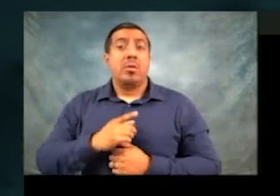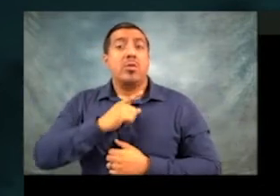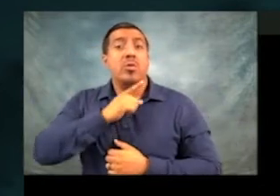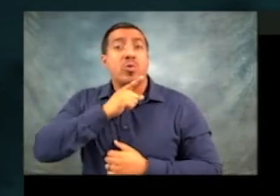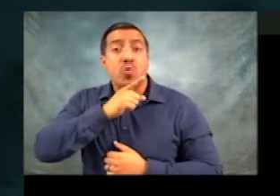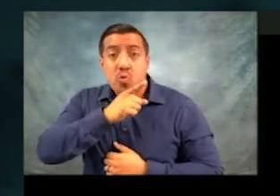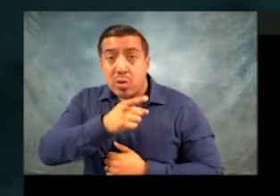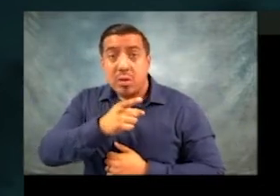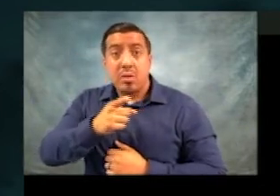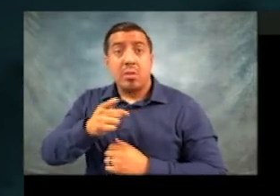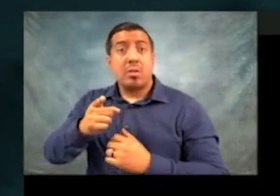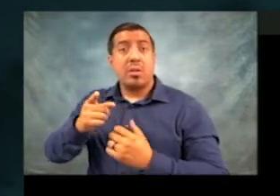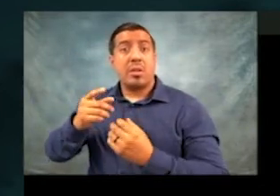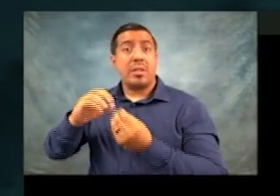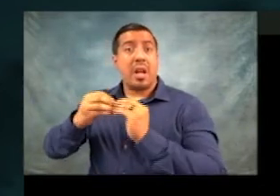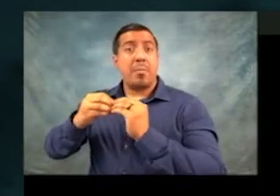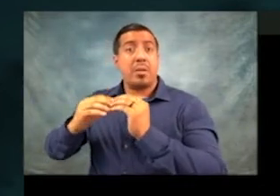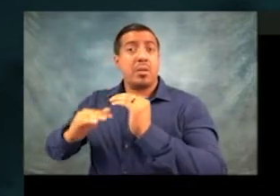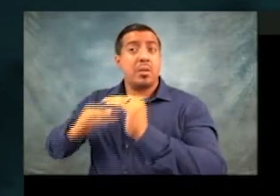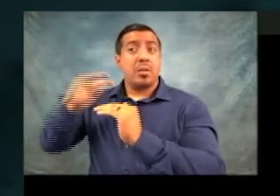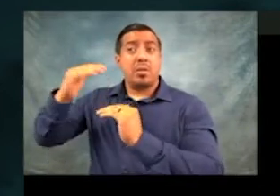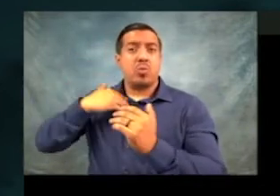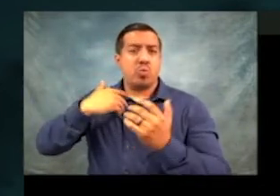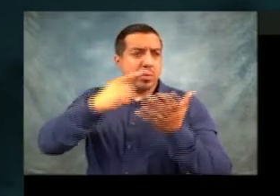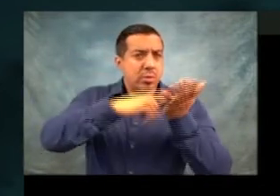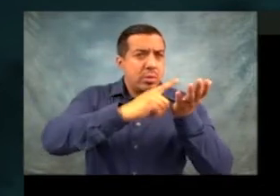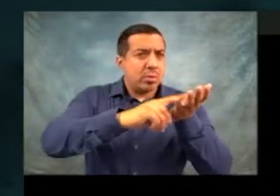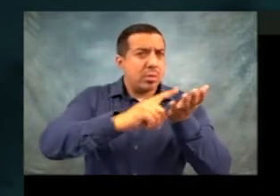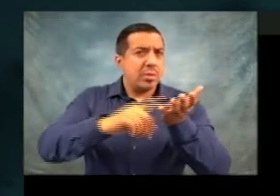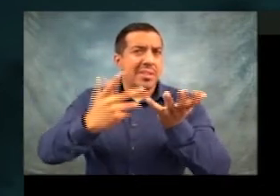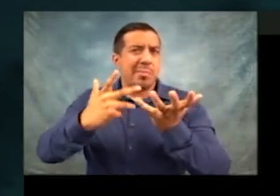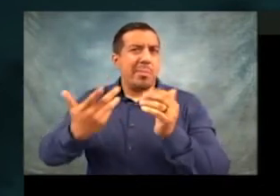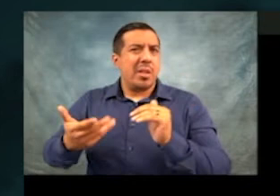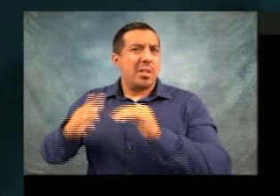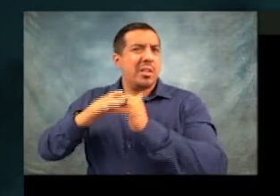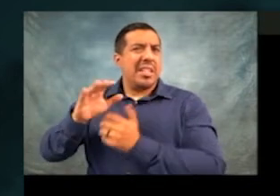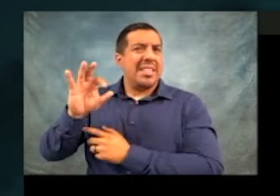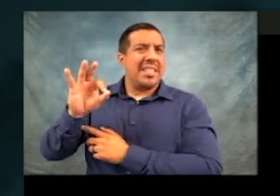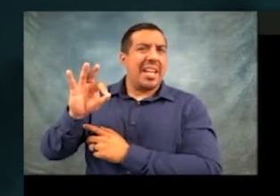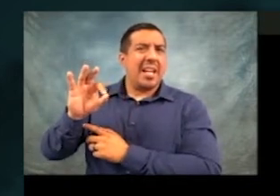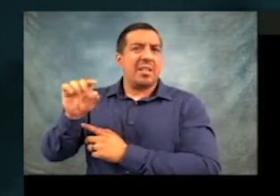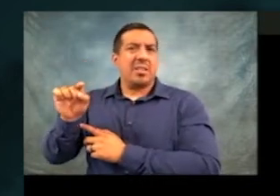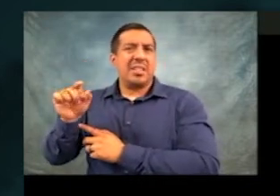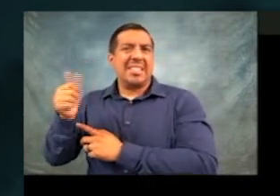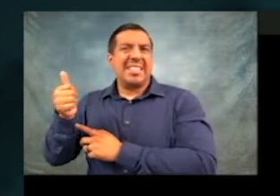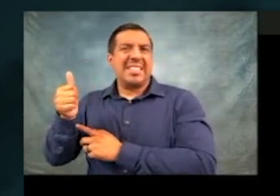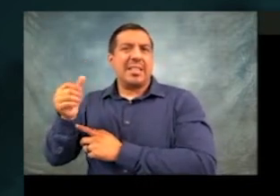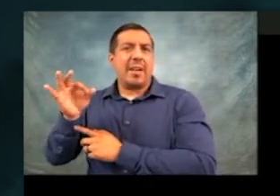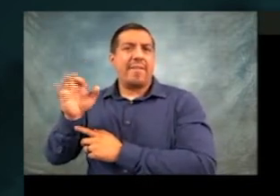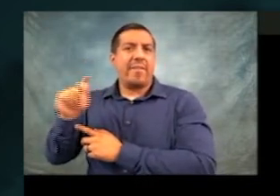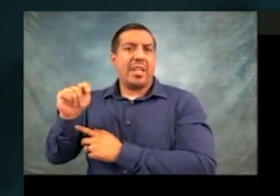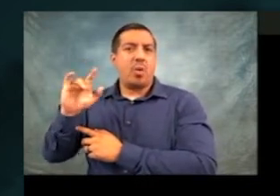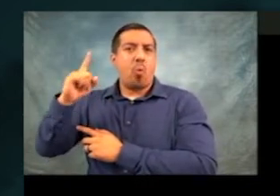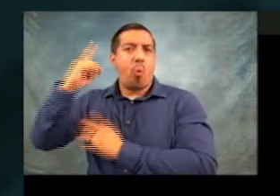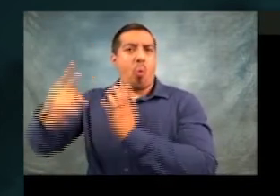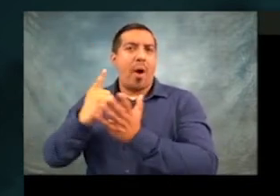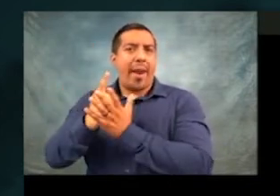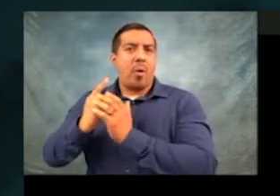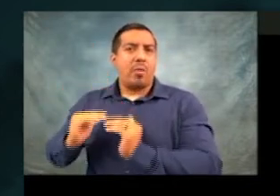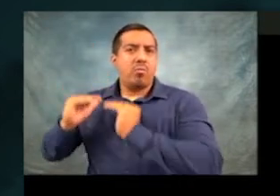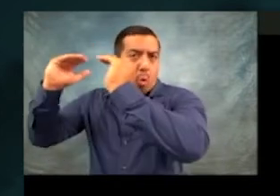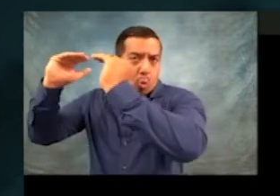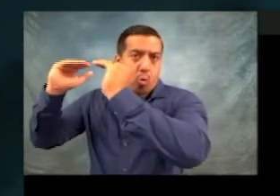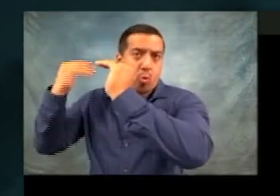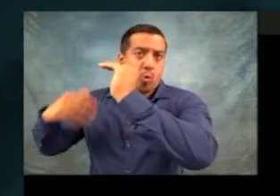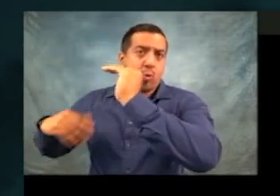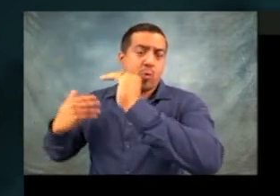by forensics after the fact, was probably closer to 9 or 10 feet in that hour. So think